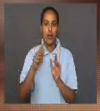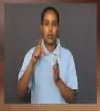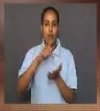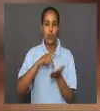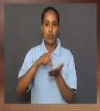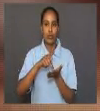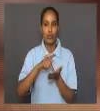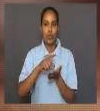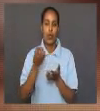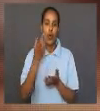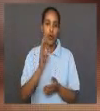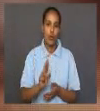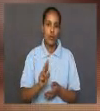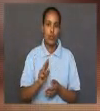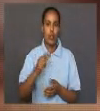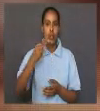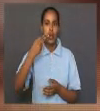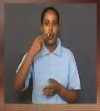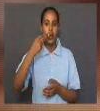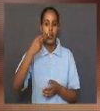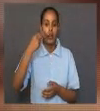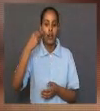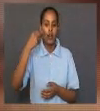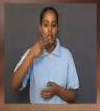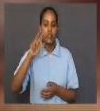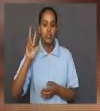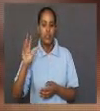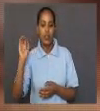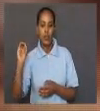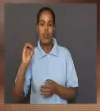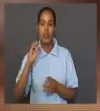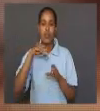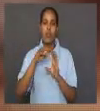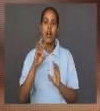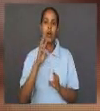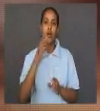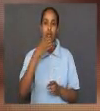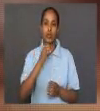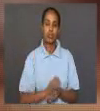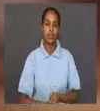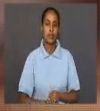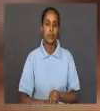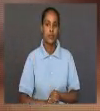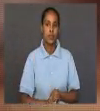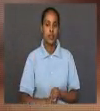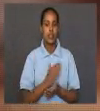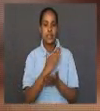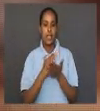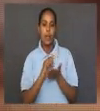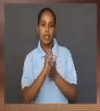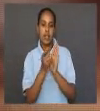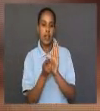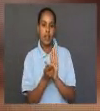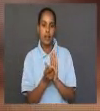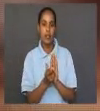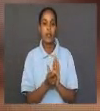proton or a hydronium ion in aqueous solution. Some examples